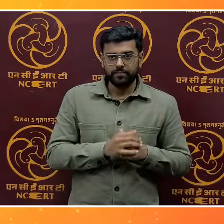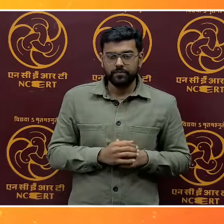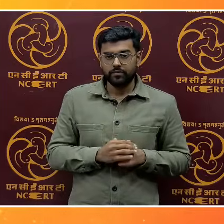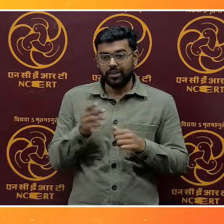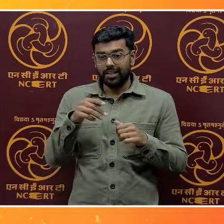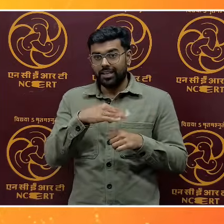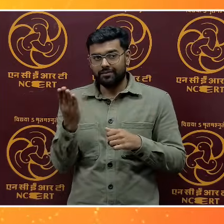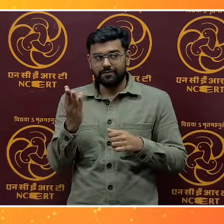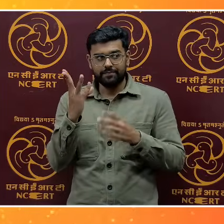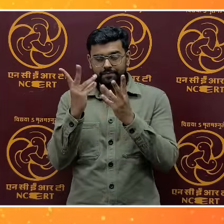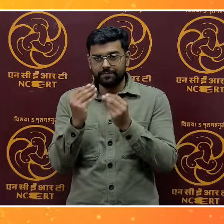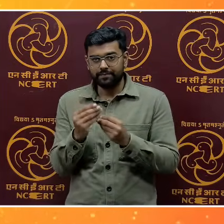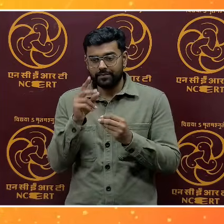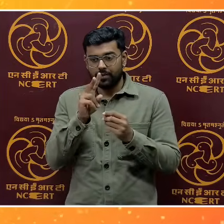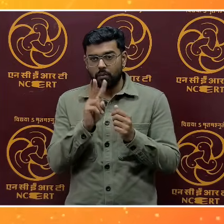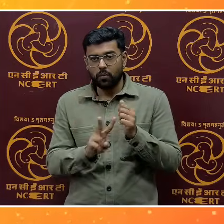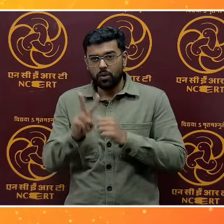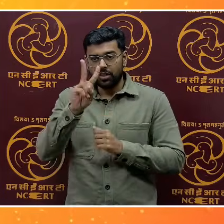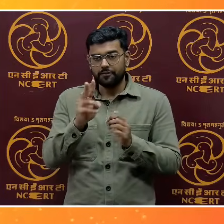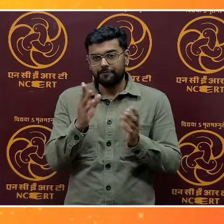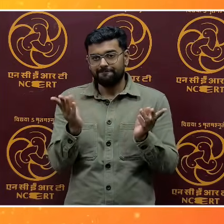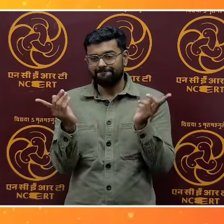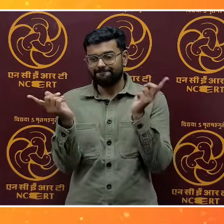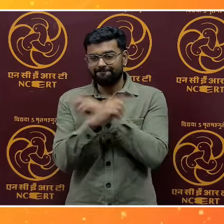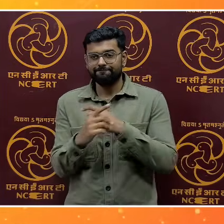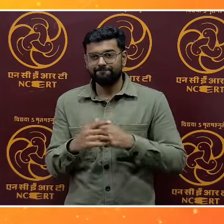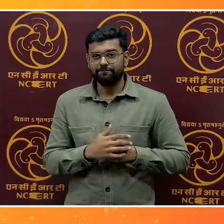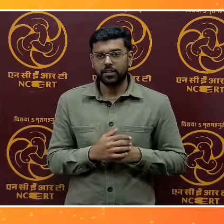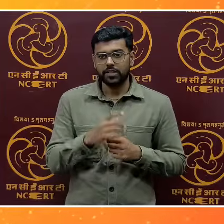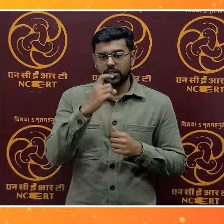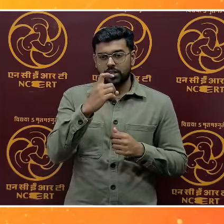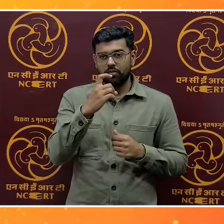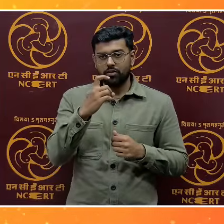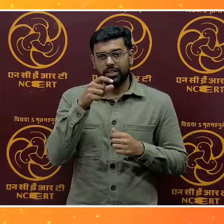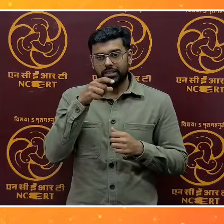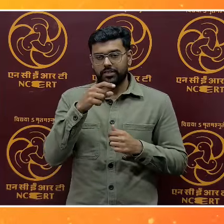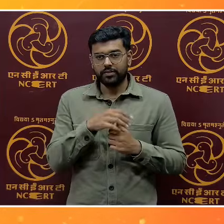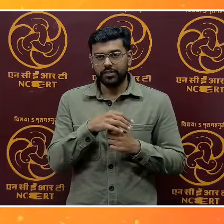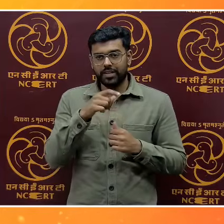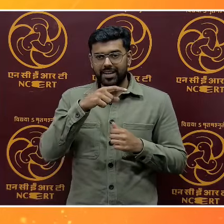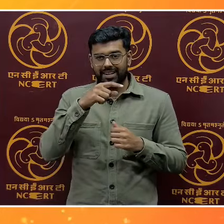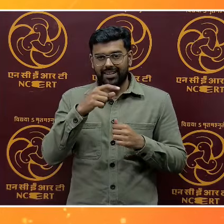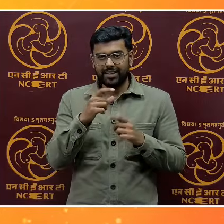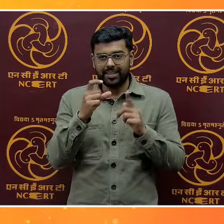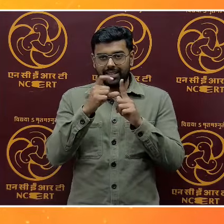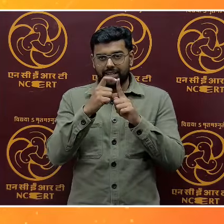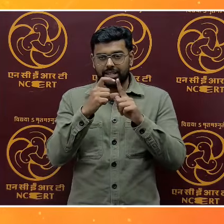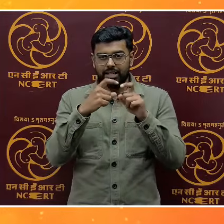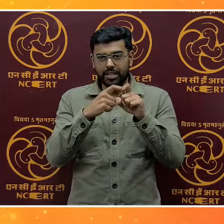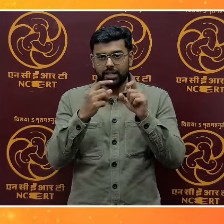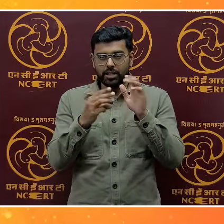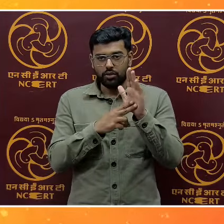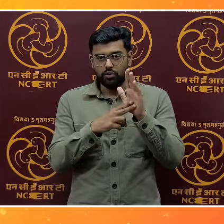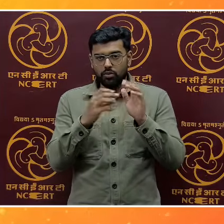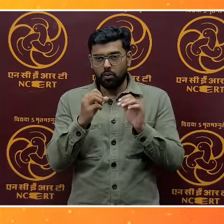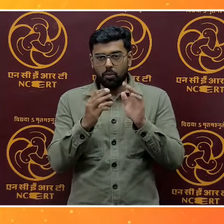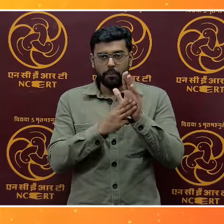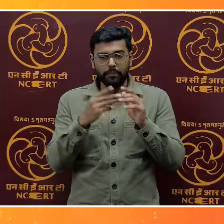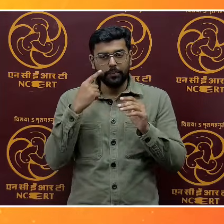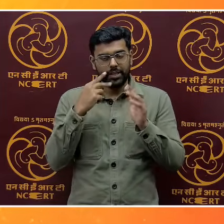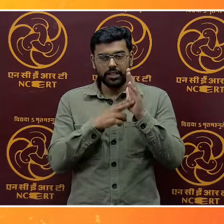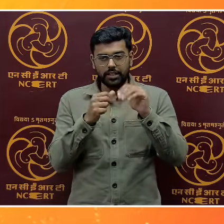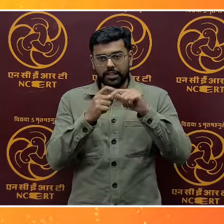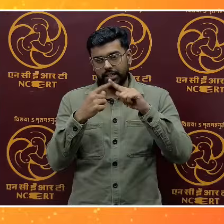values will be shifted to other side. 7, it is in denominator. When I take it to other side, it gets multiplied.